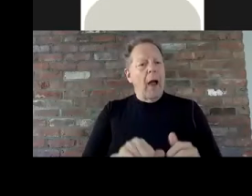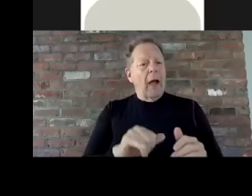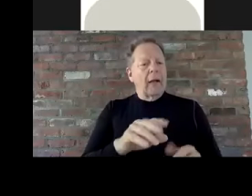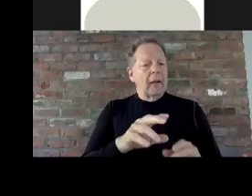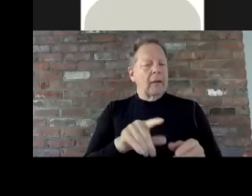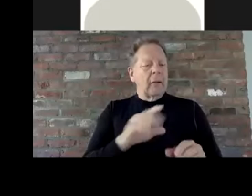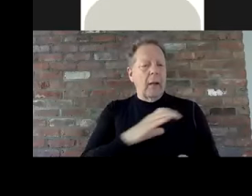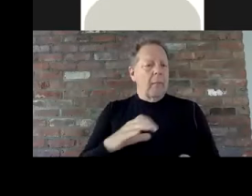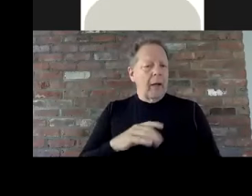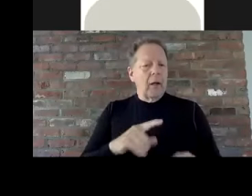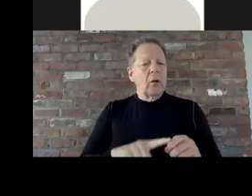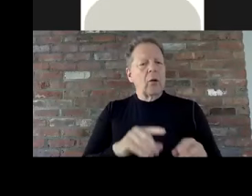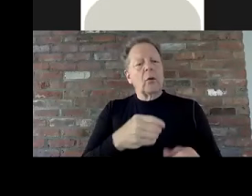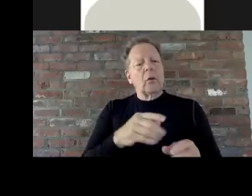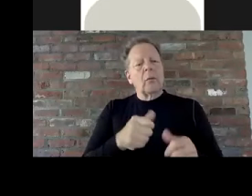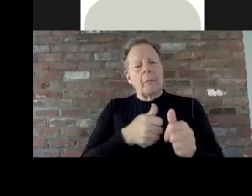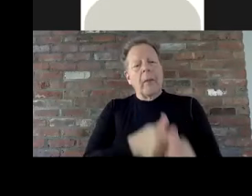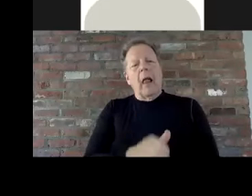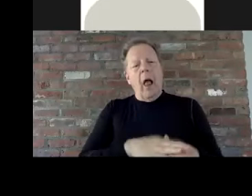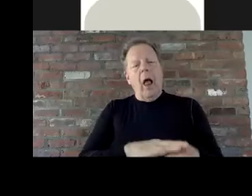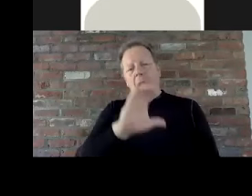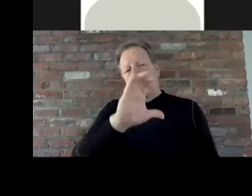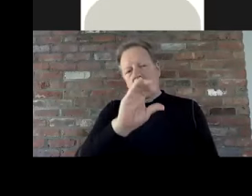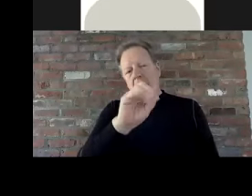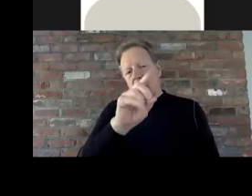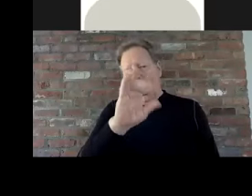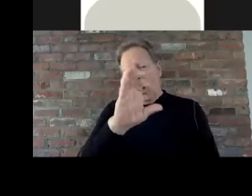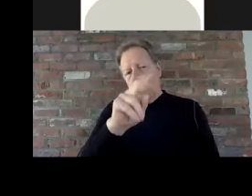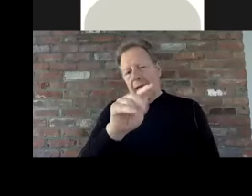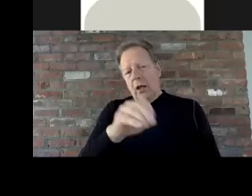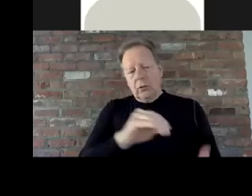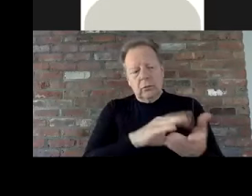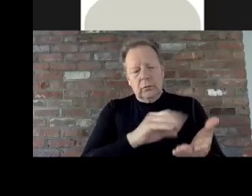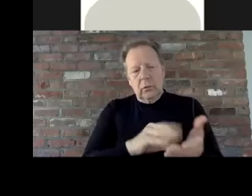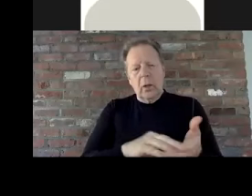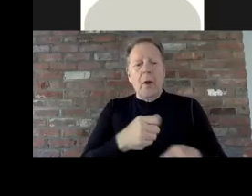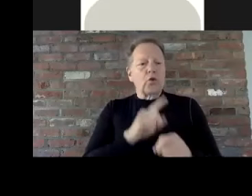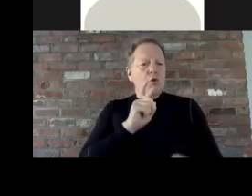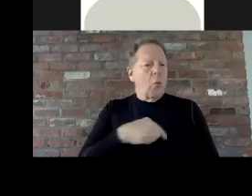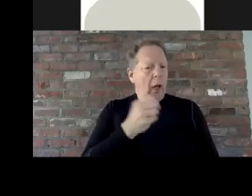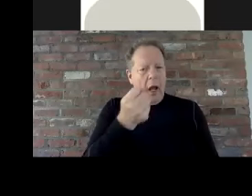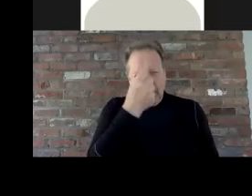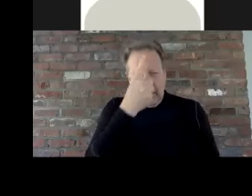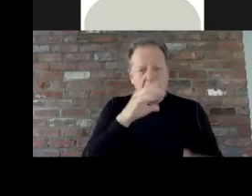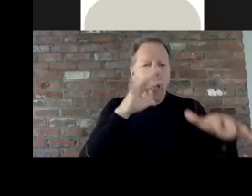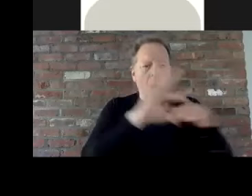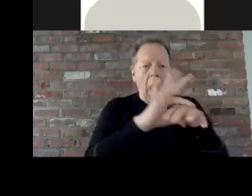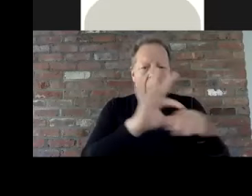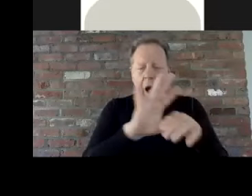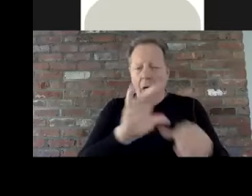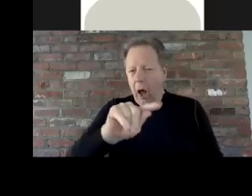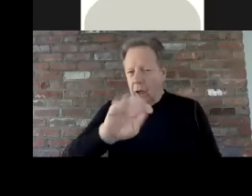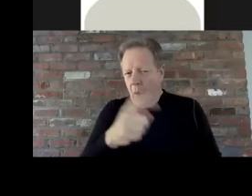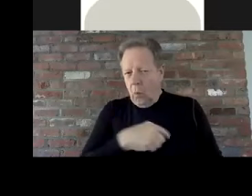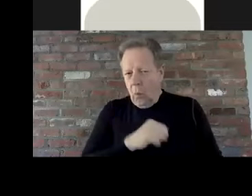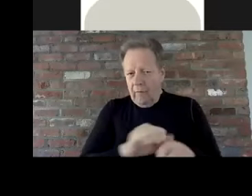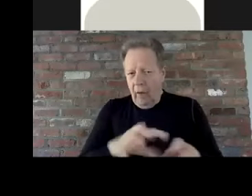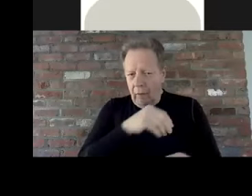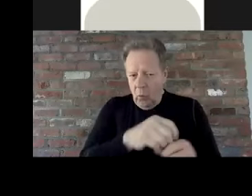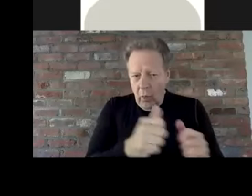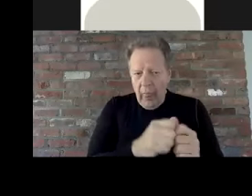documentation we reviewed at the very beginning of the project. We did this to make sure that we understand the context within which we're working, and that